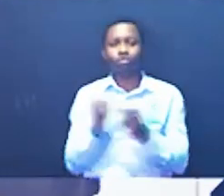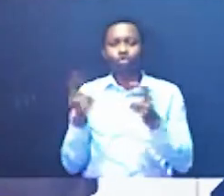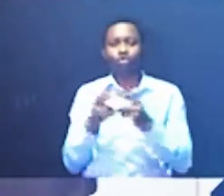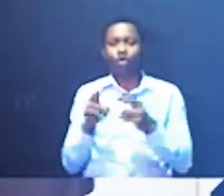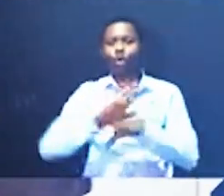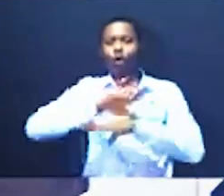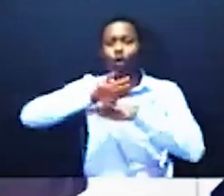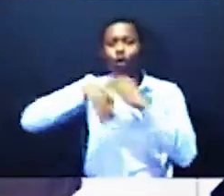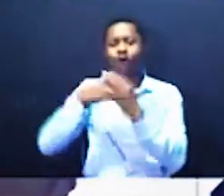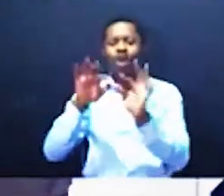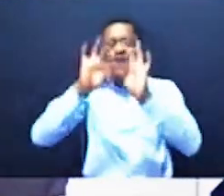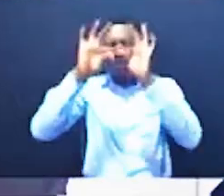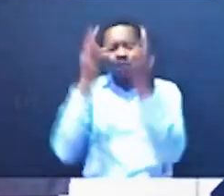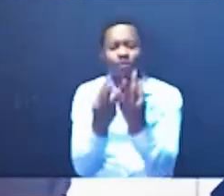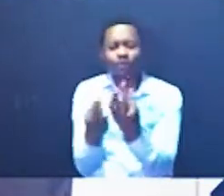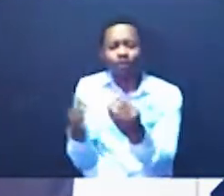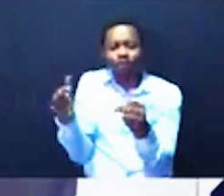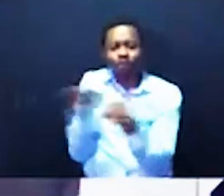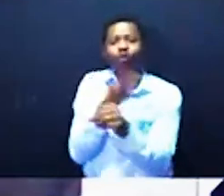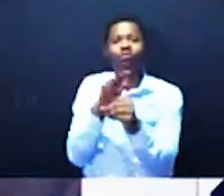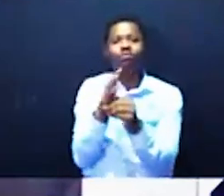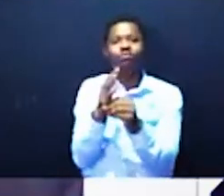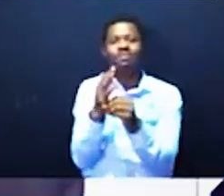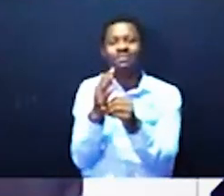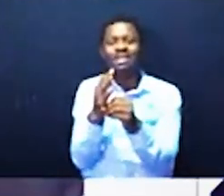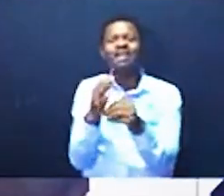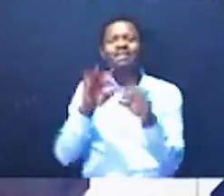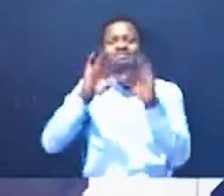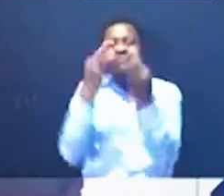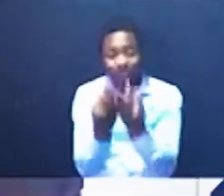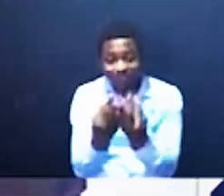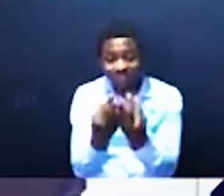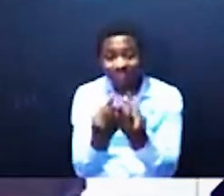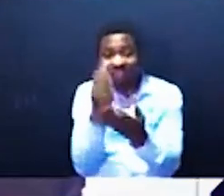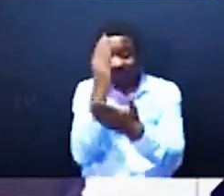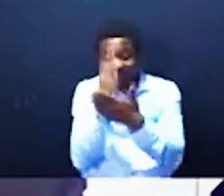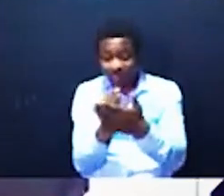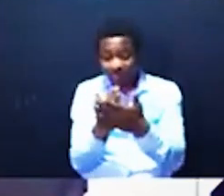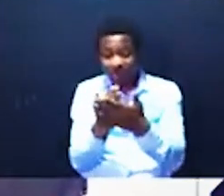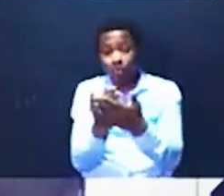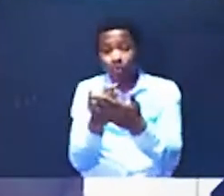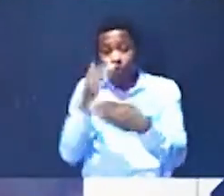family. Then he says that some are in heaven and some are on earth.